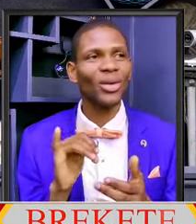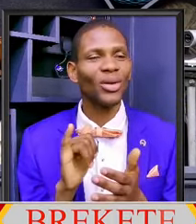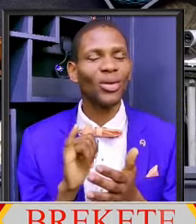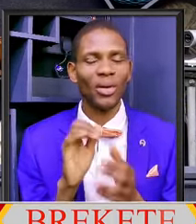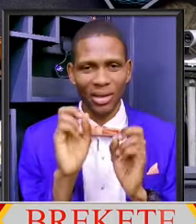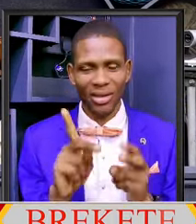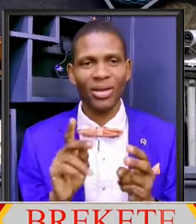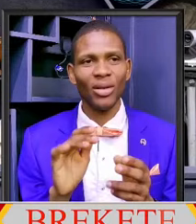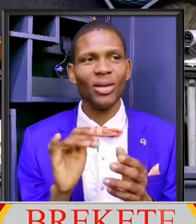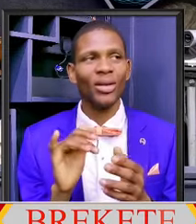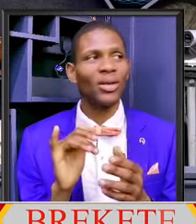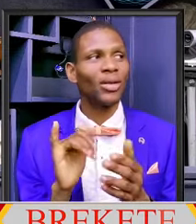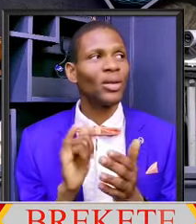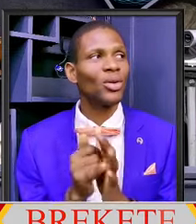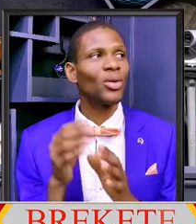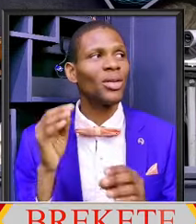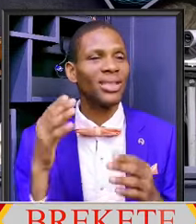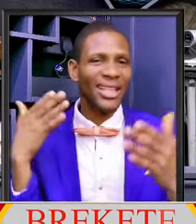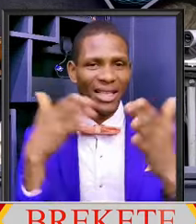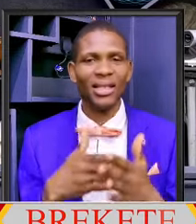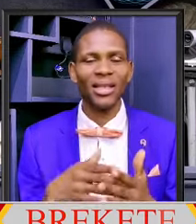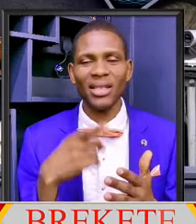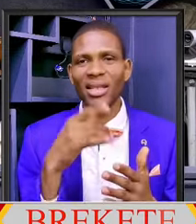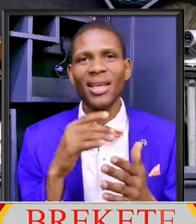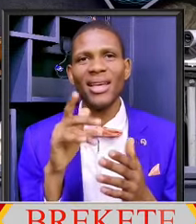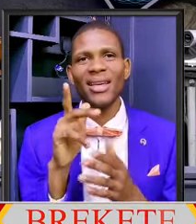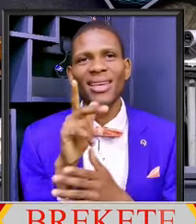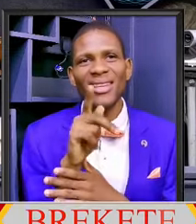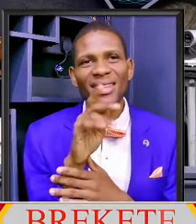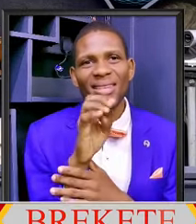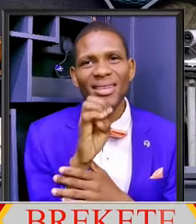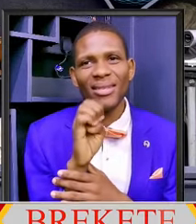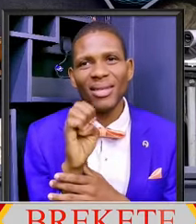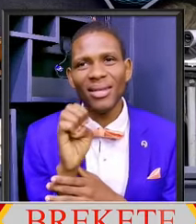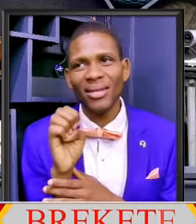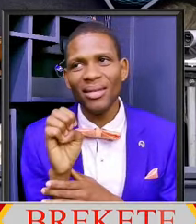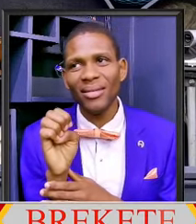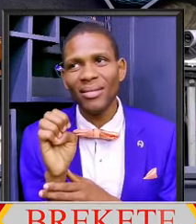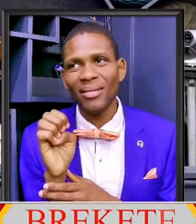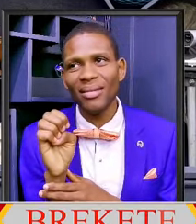Okay. Those again say,